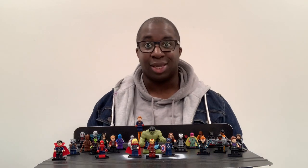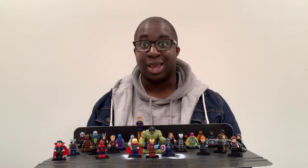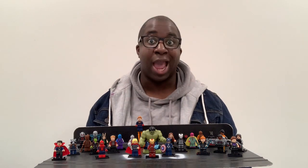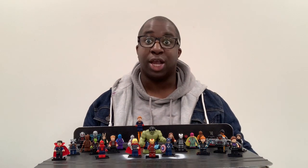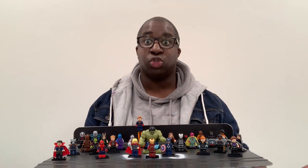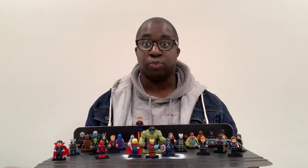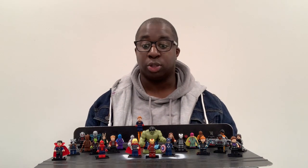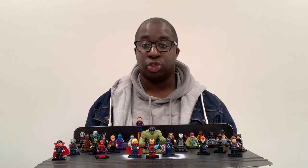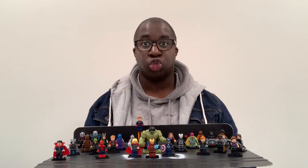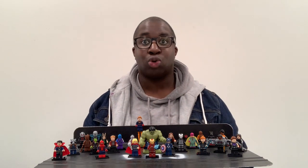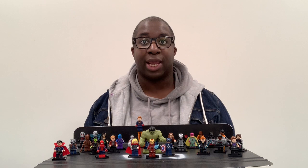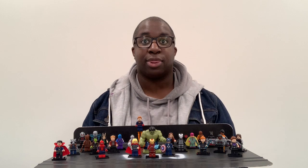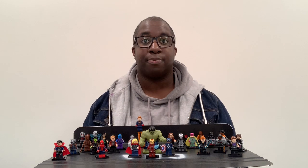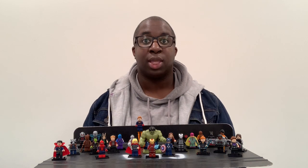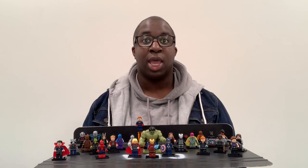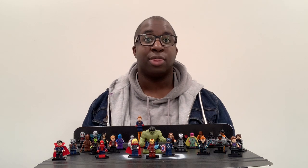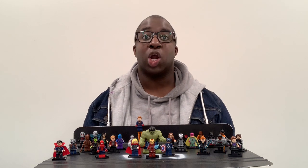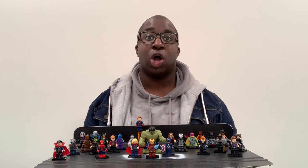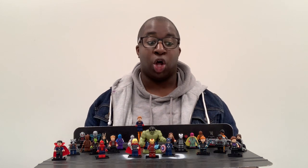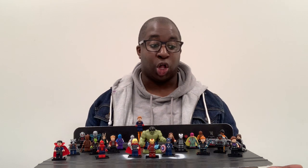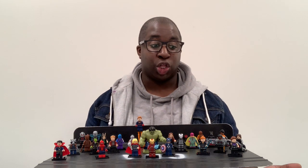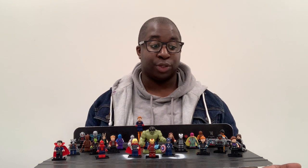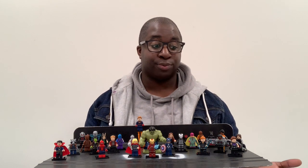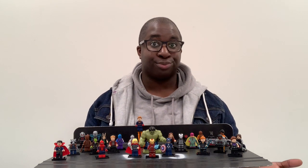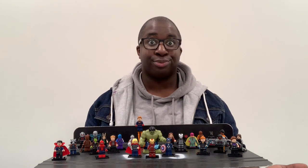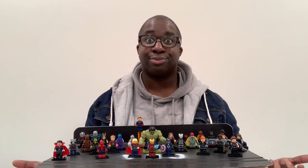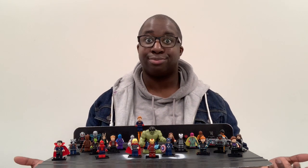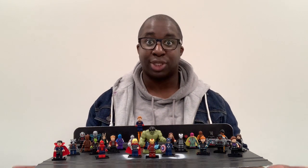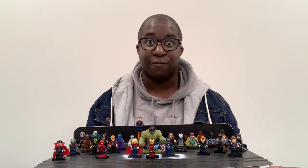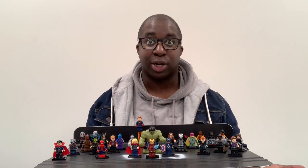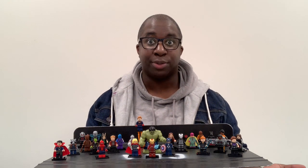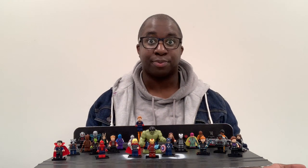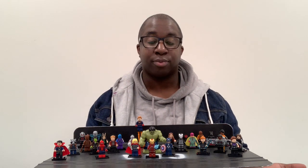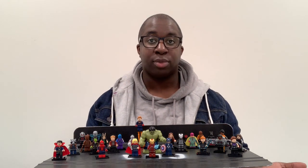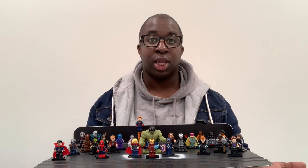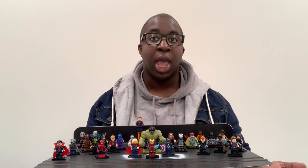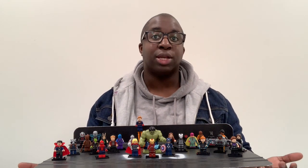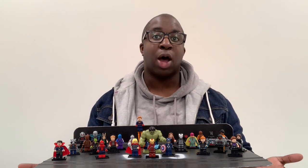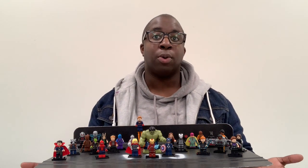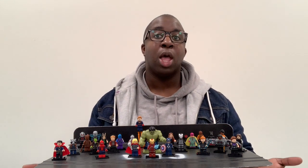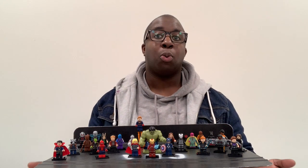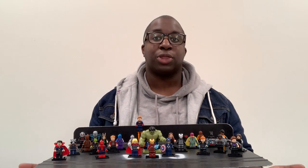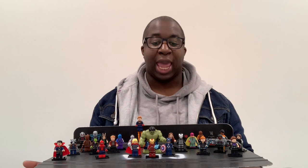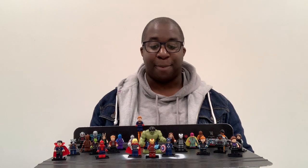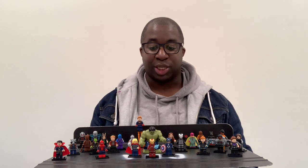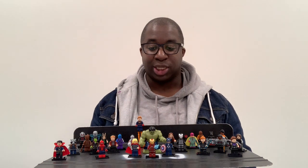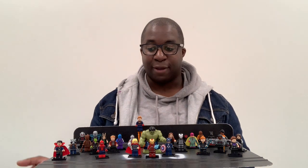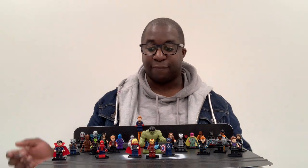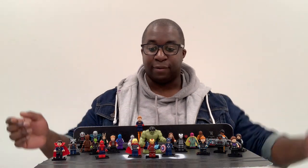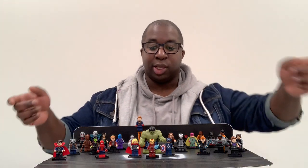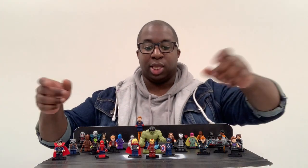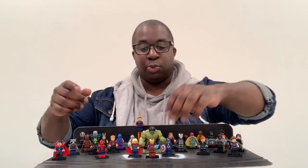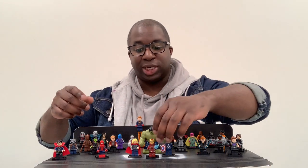he has super strength. They're all different. Now, what do you think